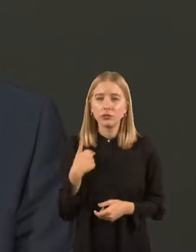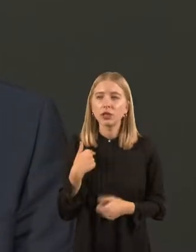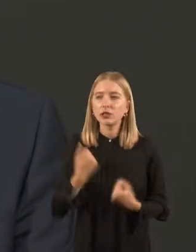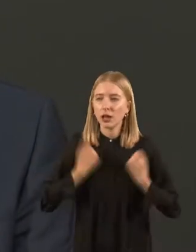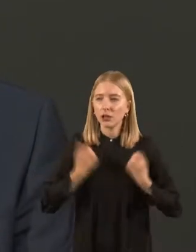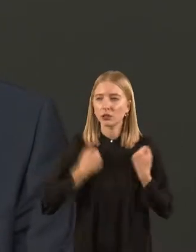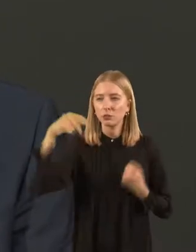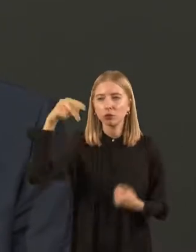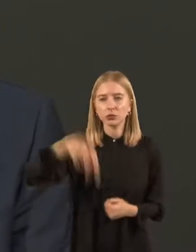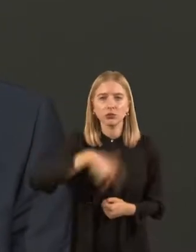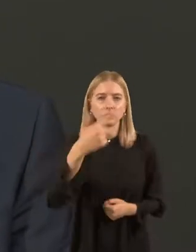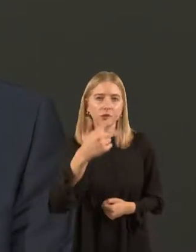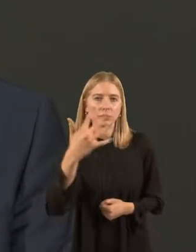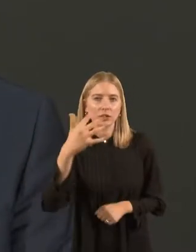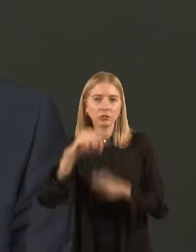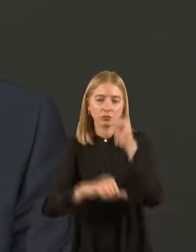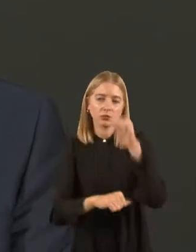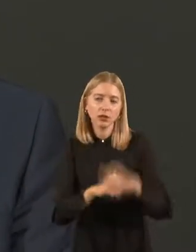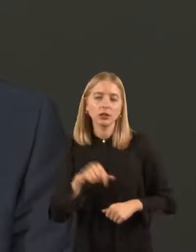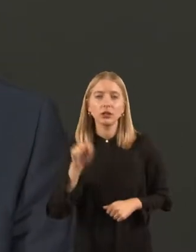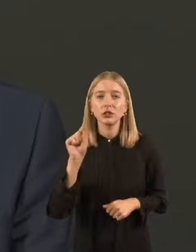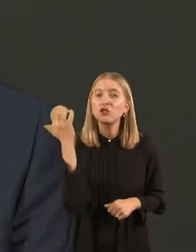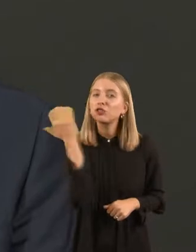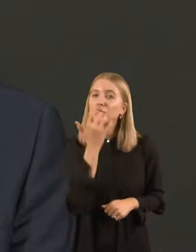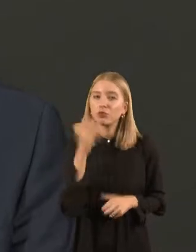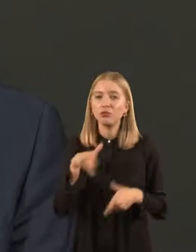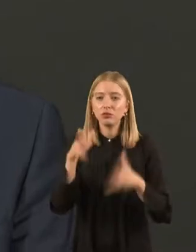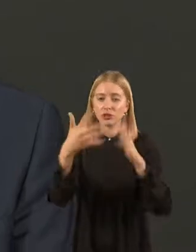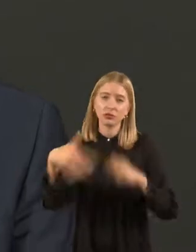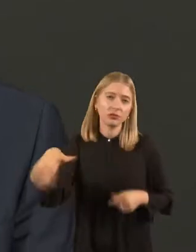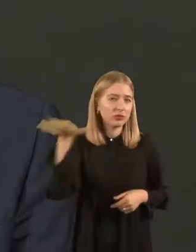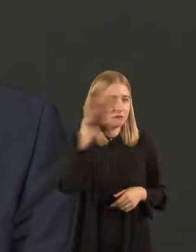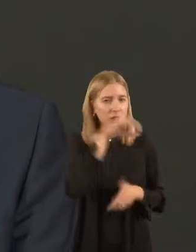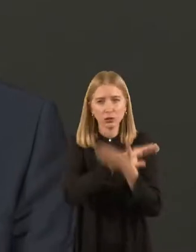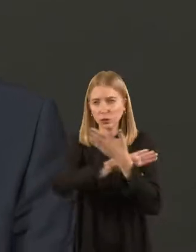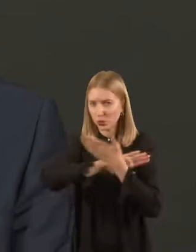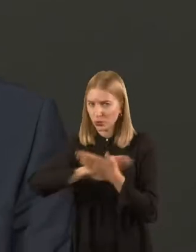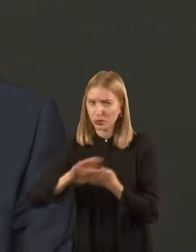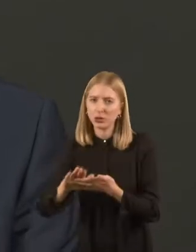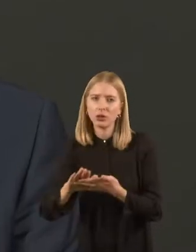We can also speak about gravel roads, and we could